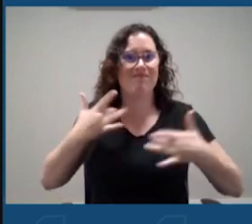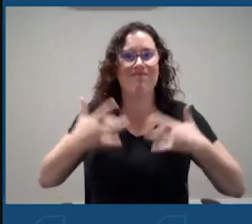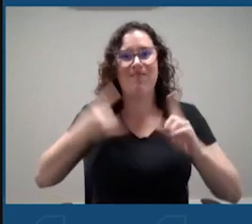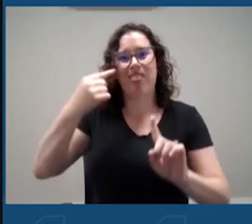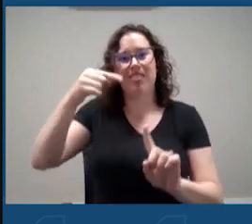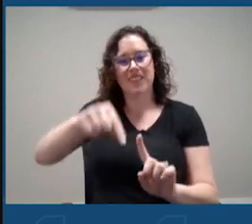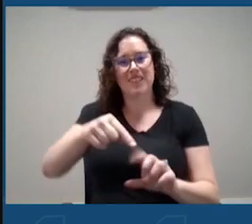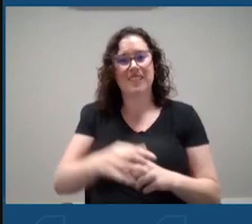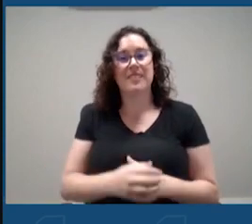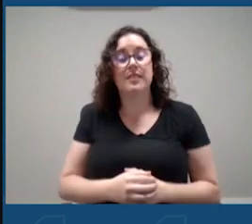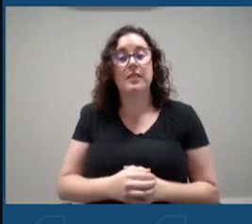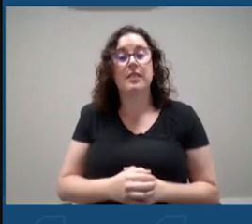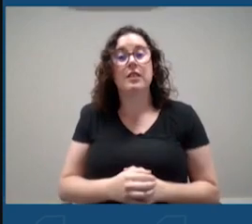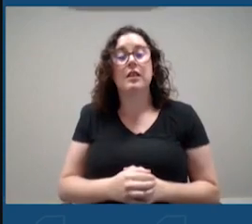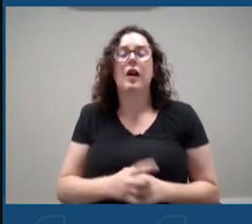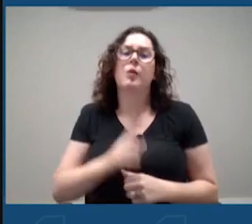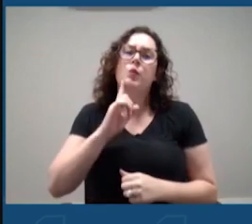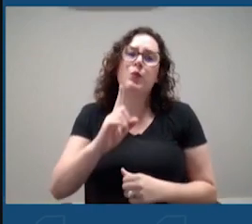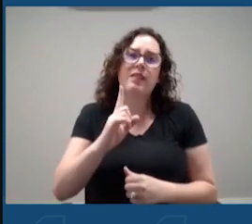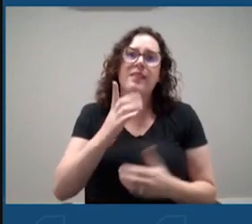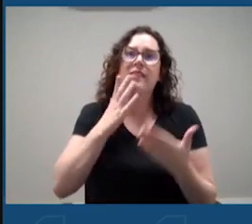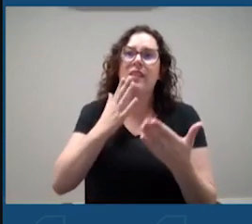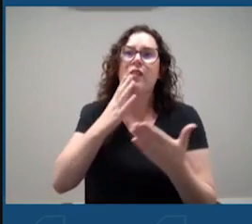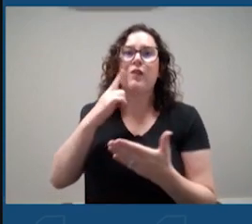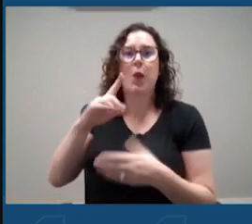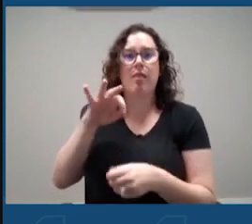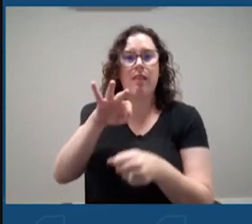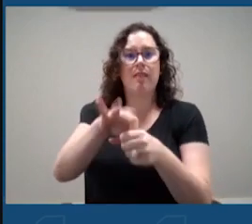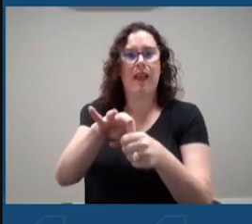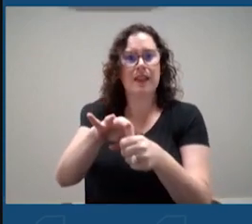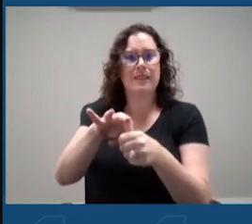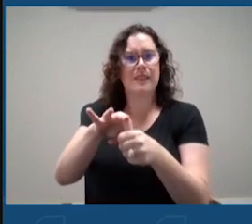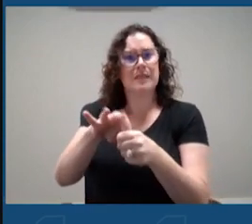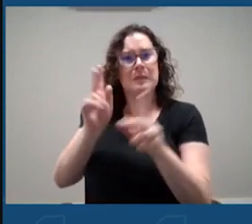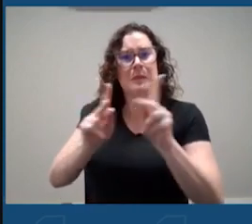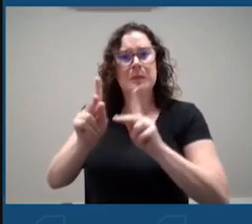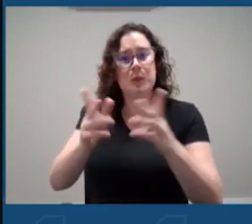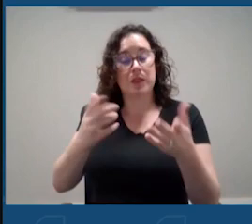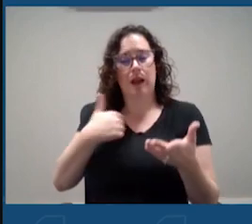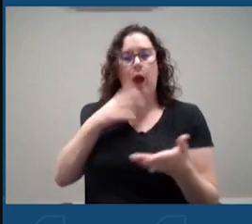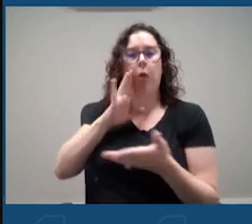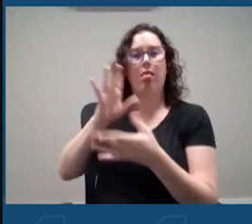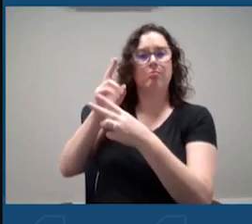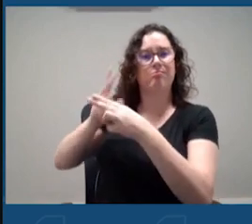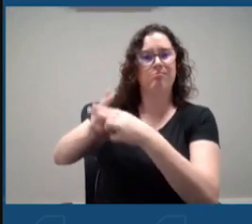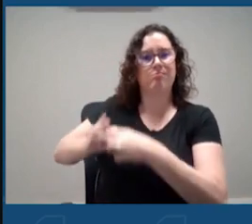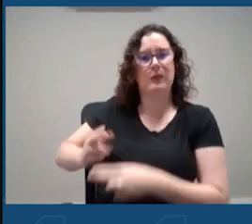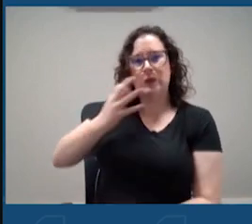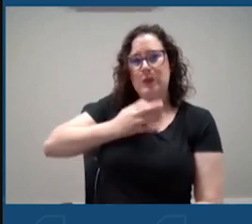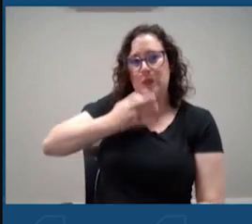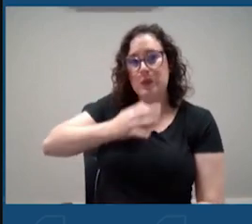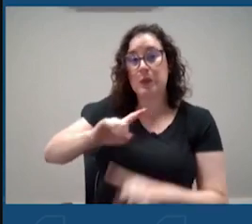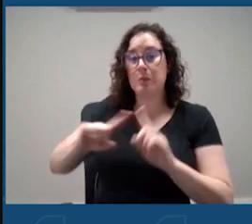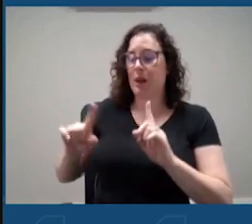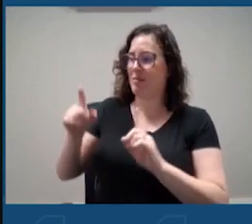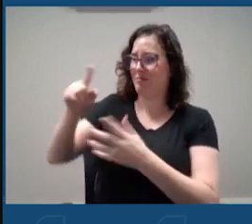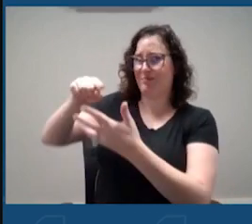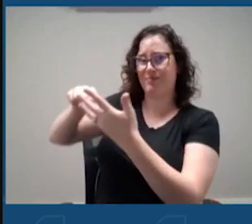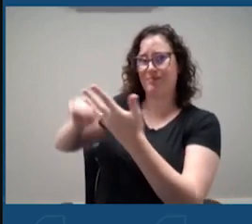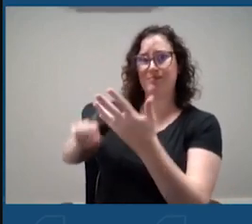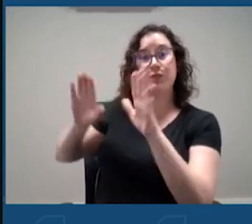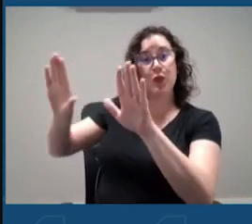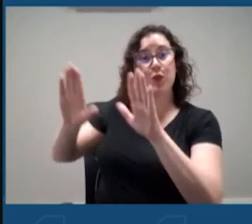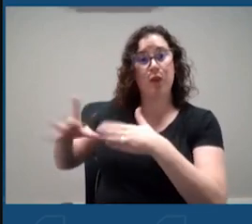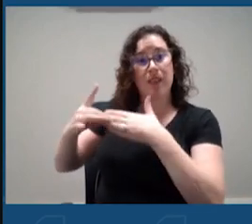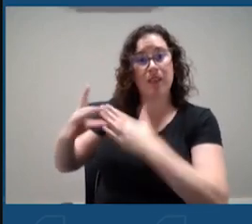very delighted to be joined by the elected officials who I'll reference again in a couple of minutes, but what great leaders they are as well. I want to